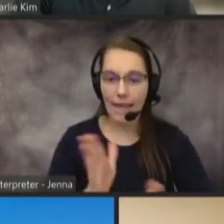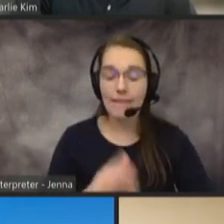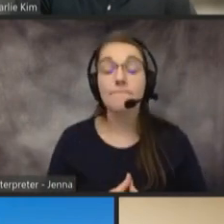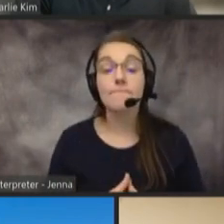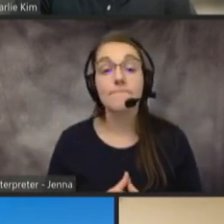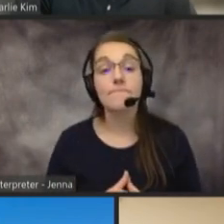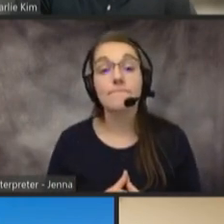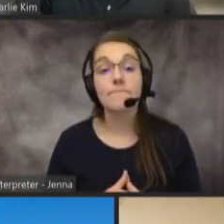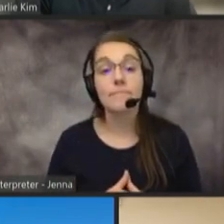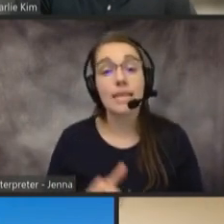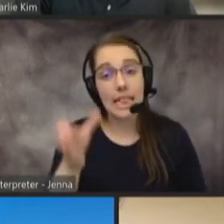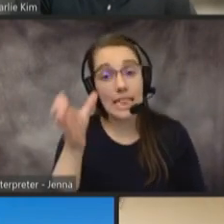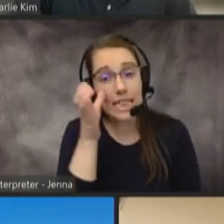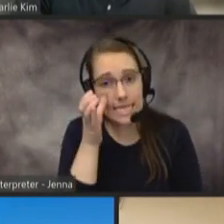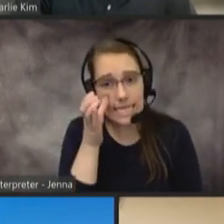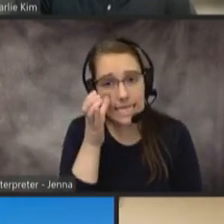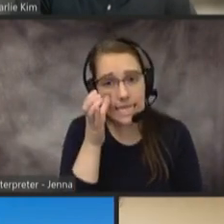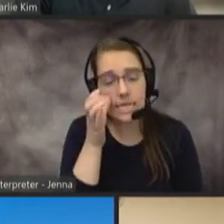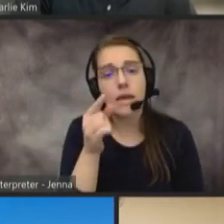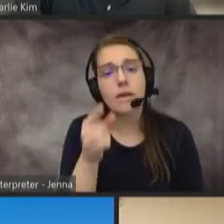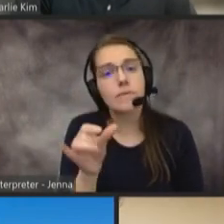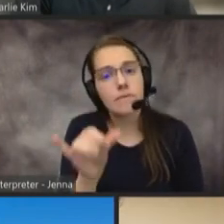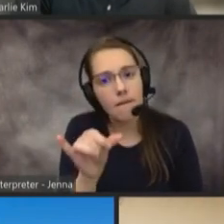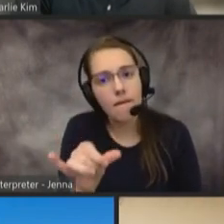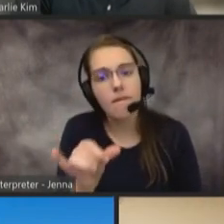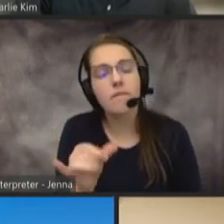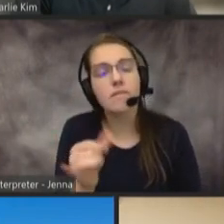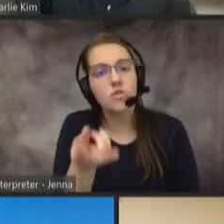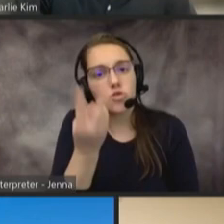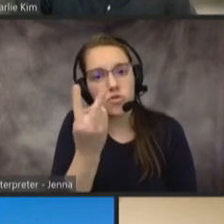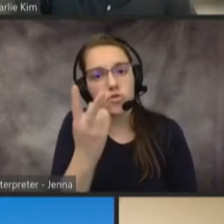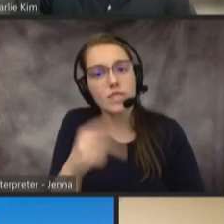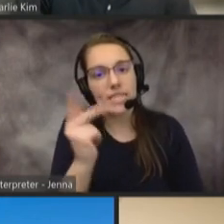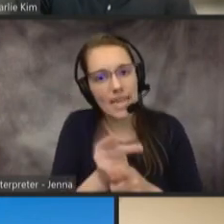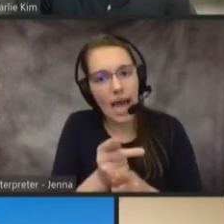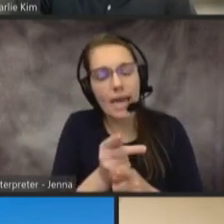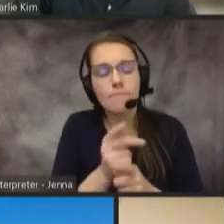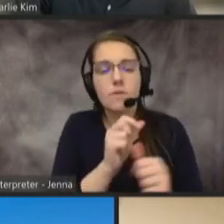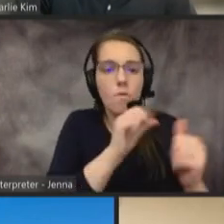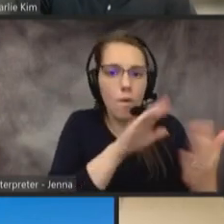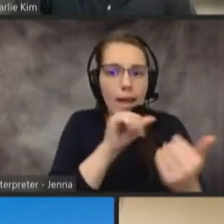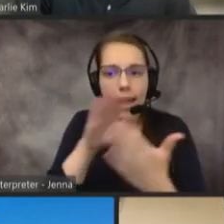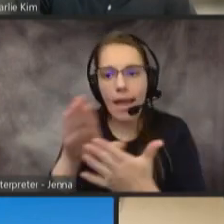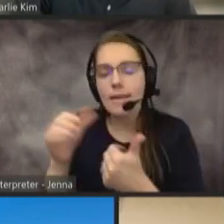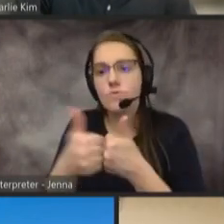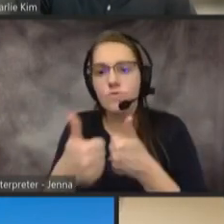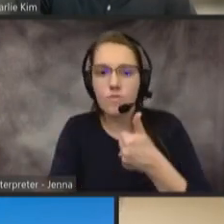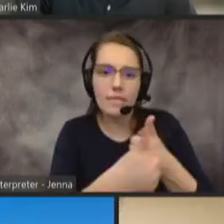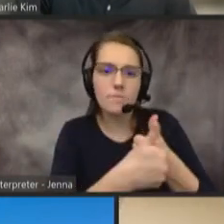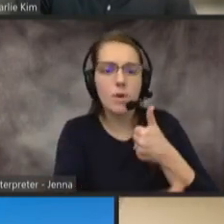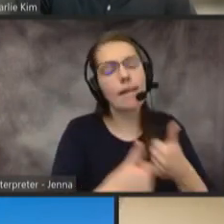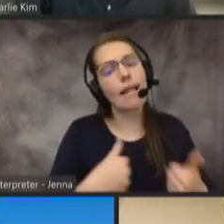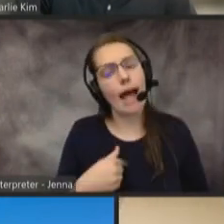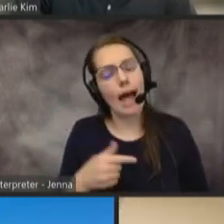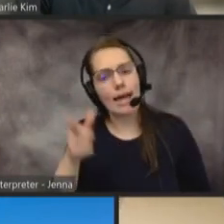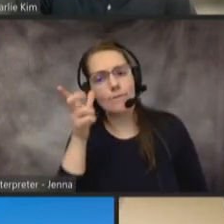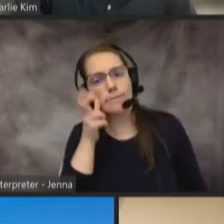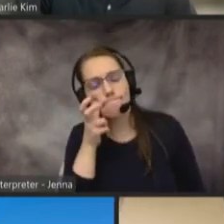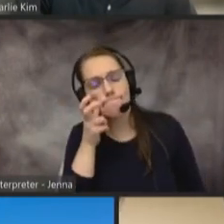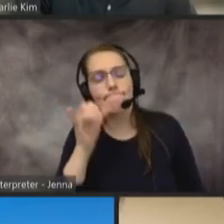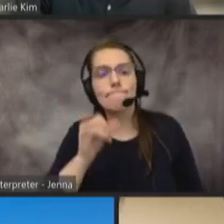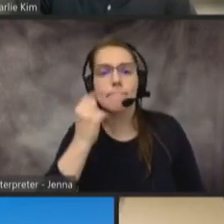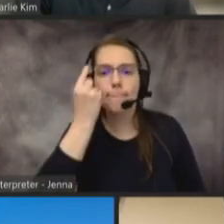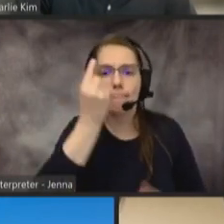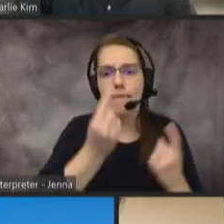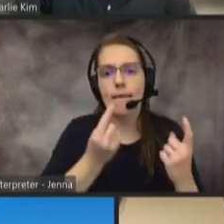two modes of transport, and in my view, I've been thinking about how far are